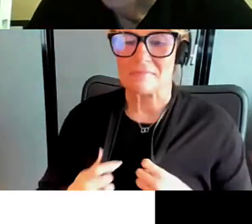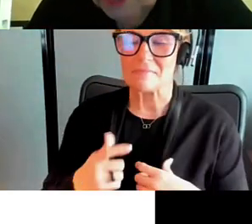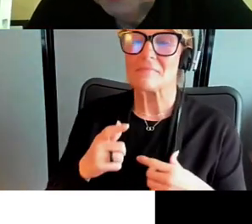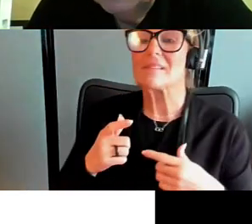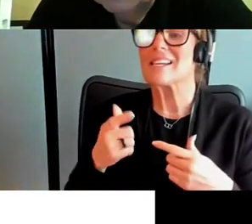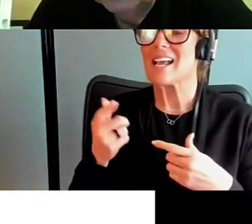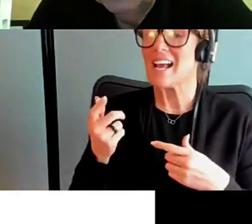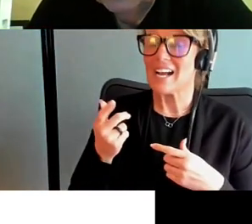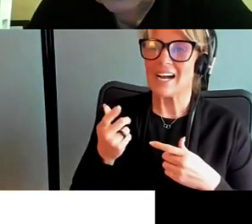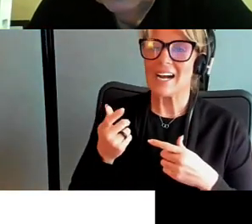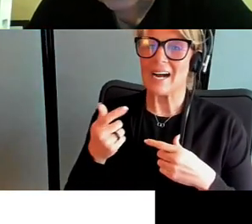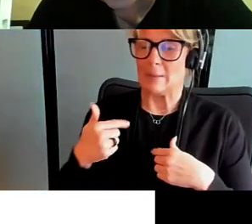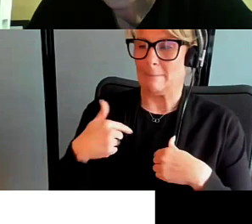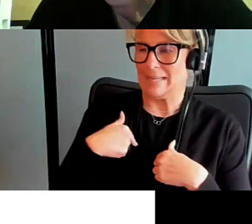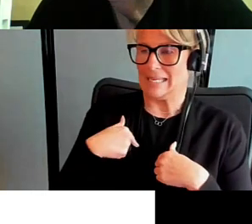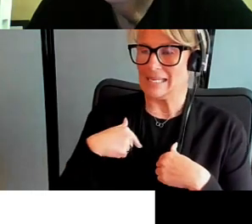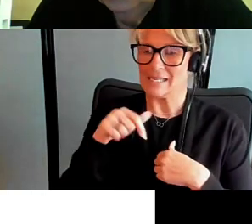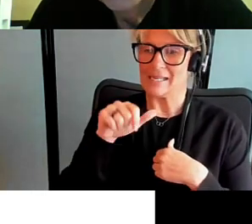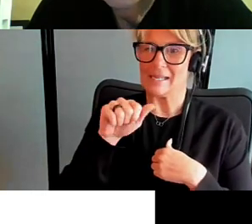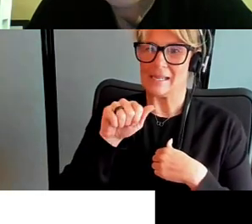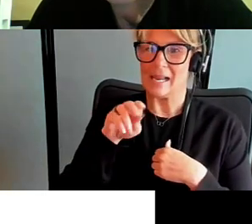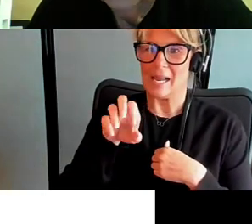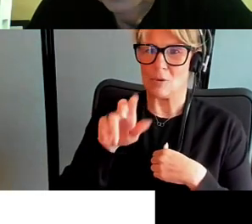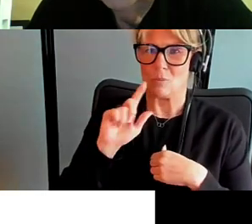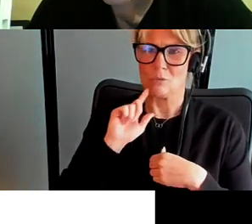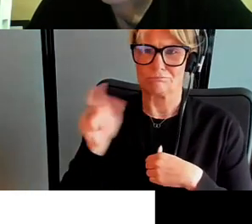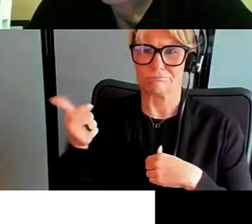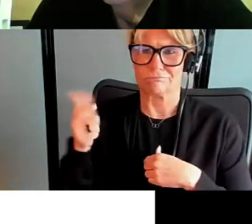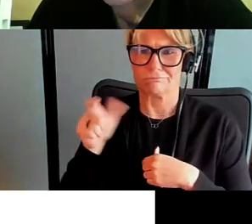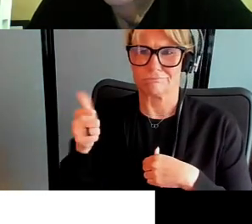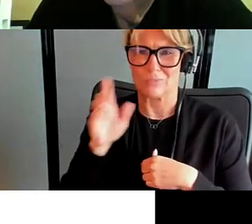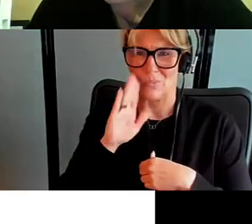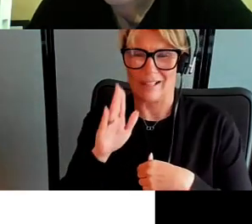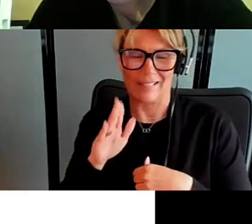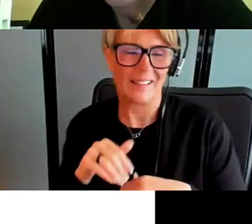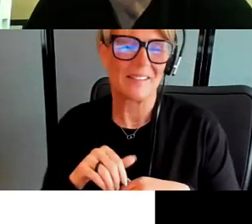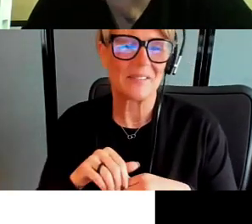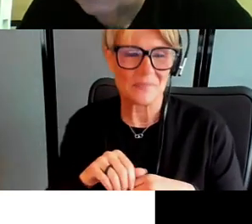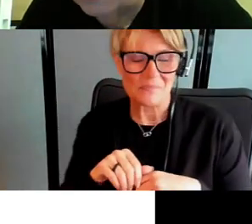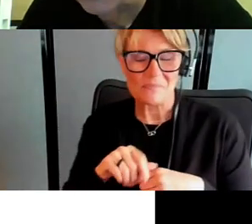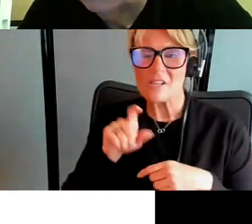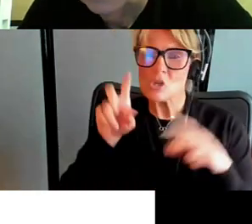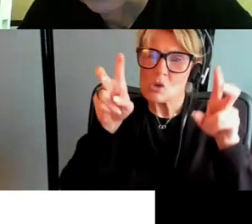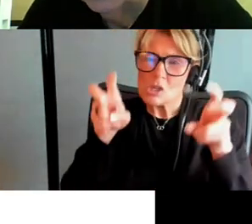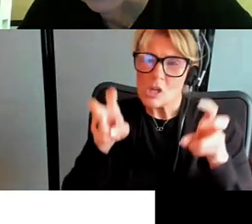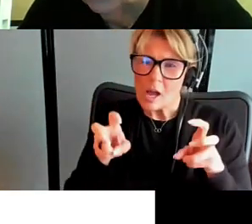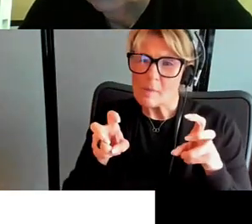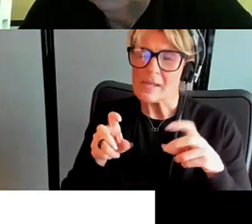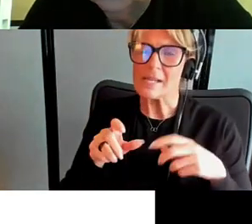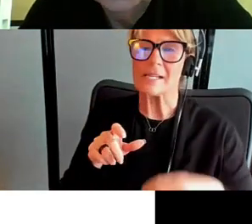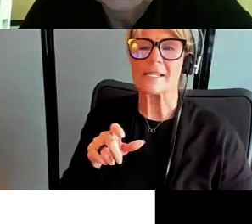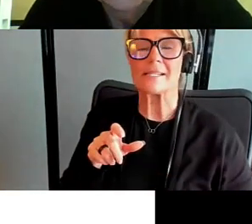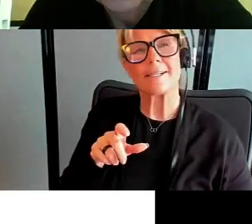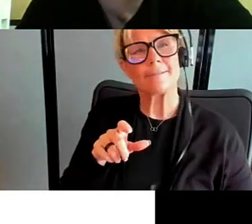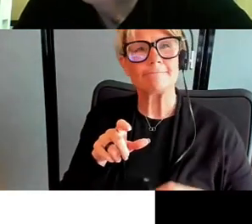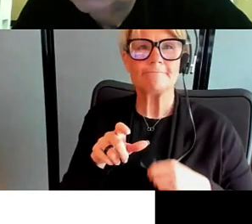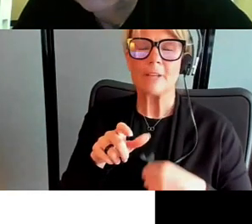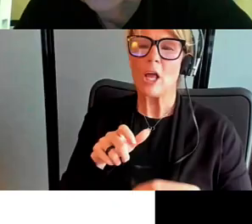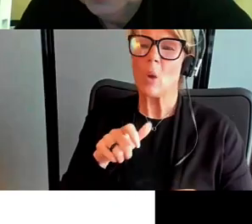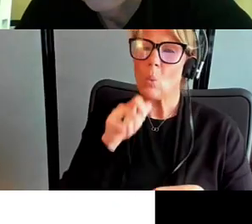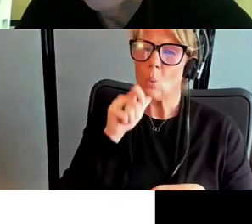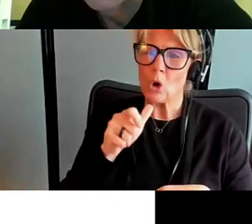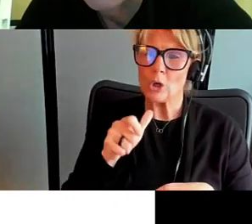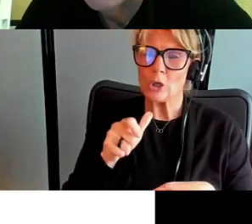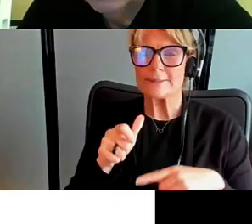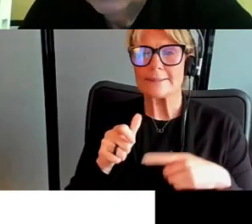topics surprisingly were not around, how do you teach spelling, or, how do you